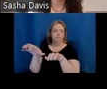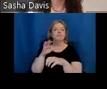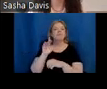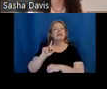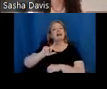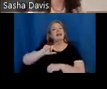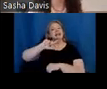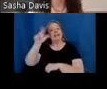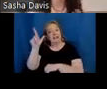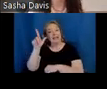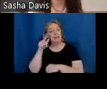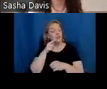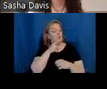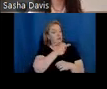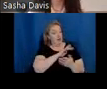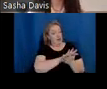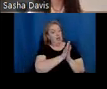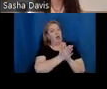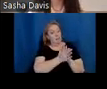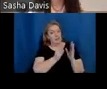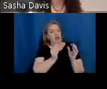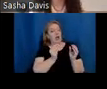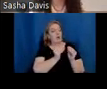of Gross's career as they became more complex.